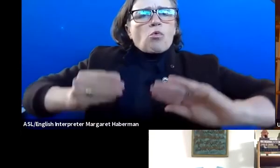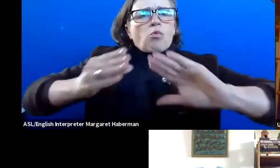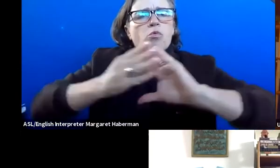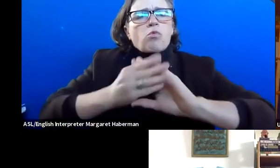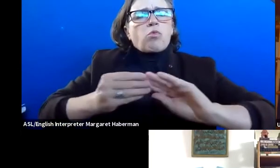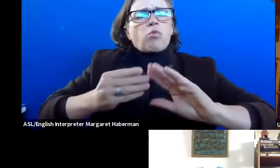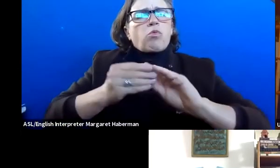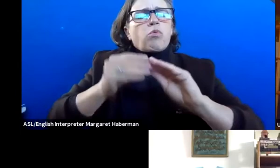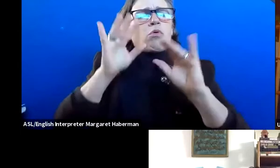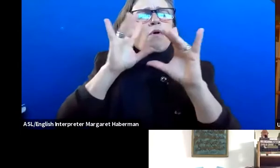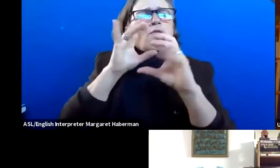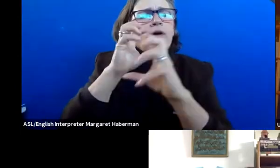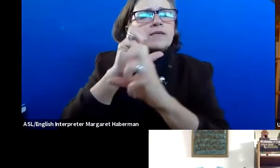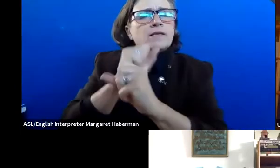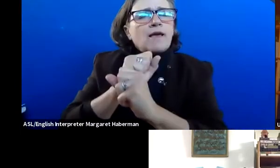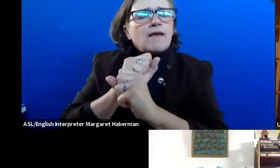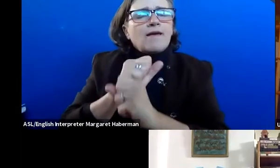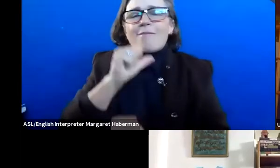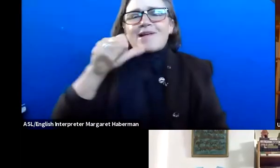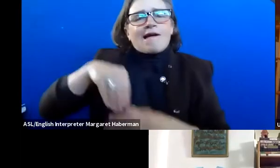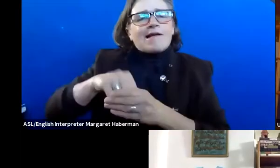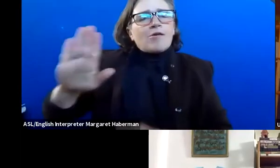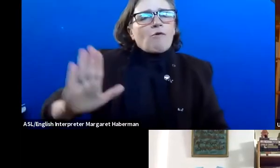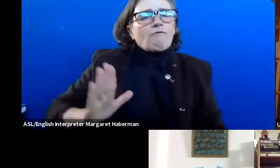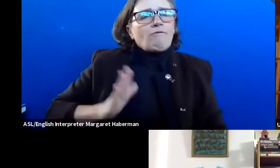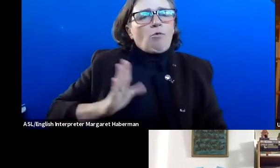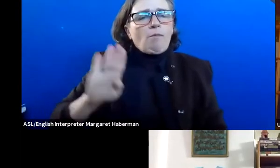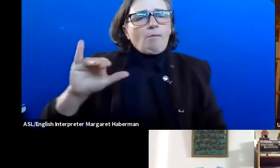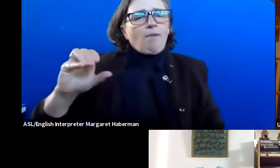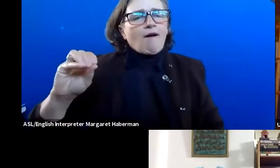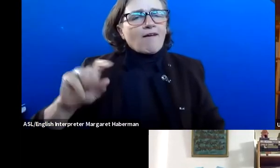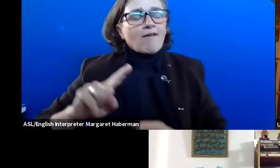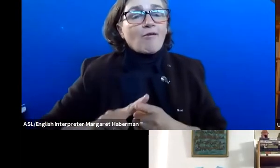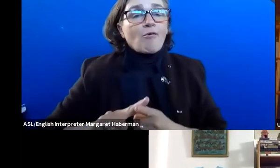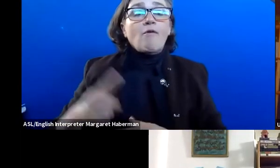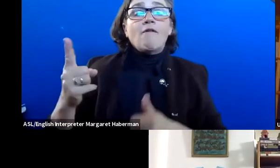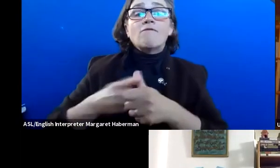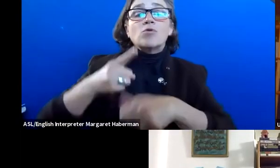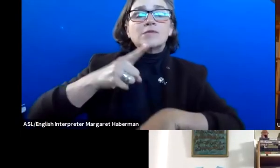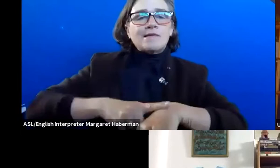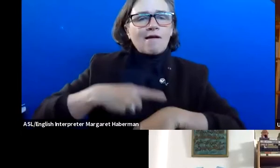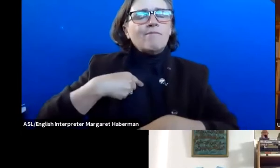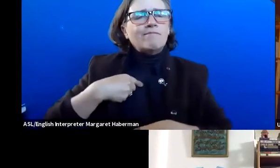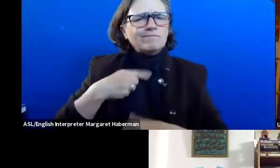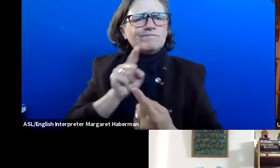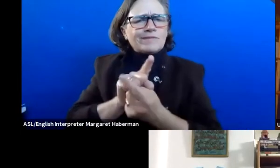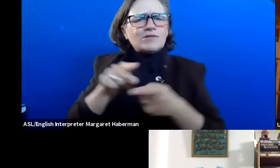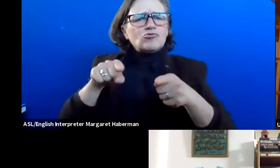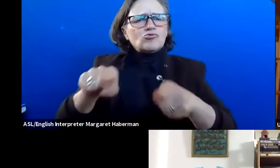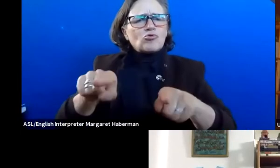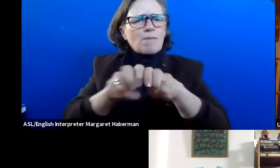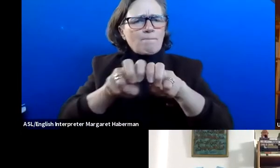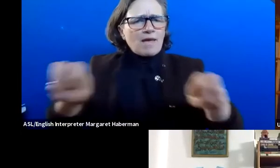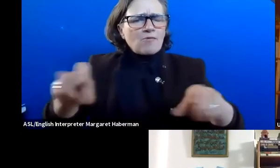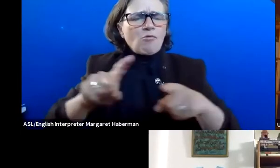I first heard her speak on a panel on intersectional feminism and Palestine some years ago, and I was reminded of